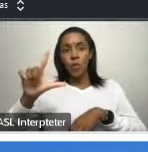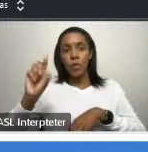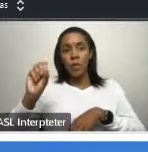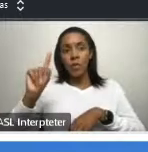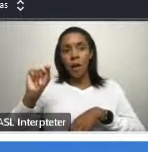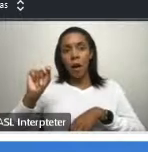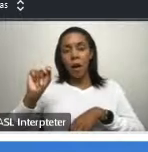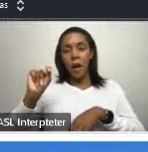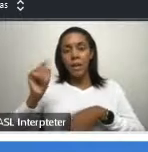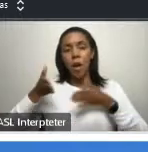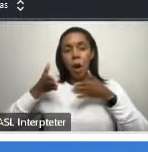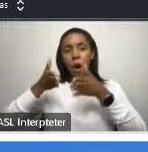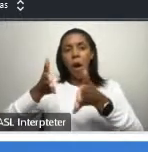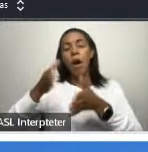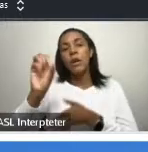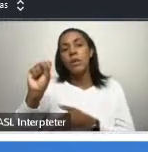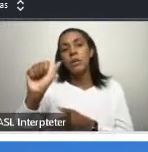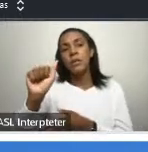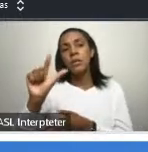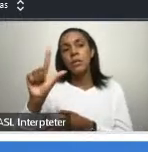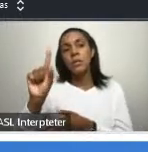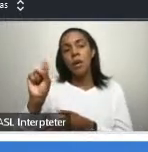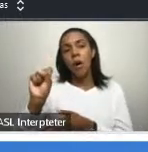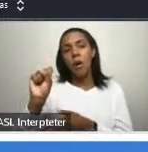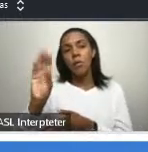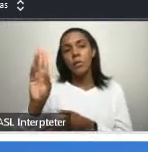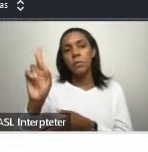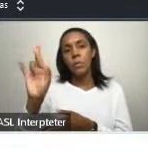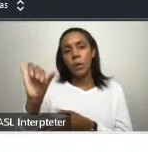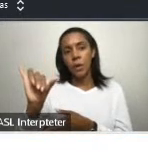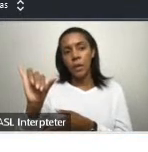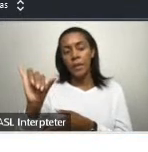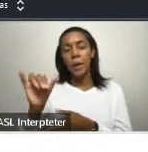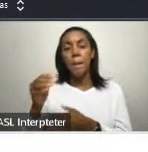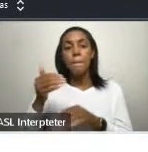along Salisbury to the west behind the church. Next slide.